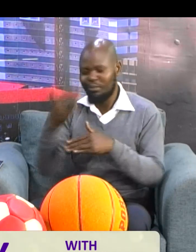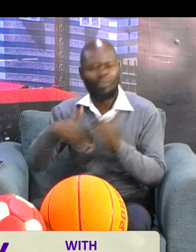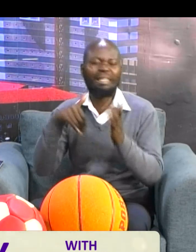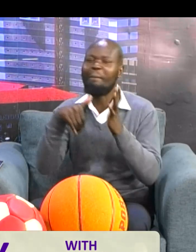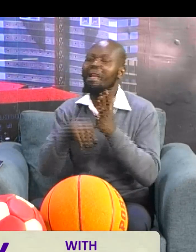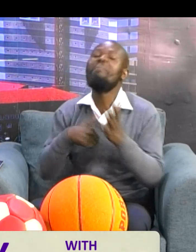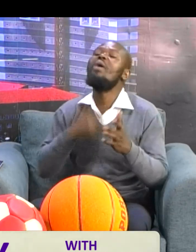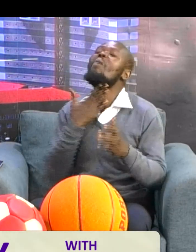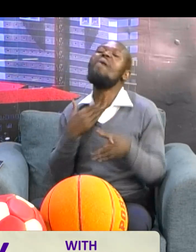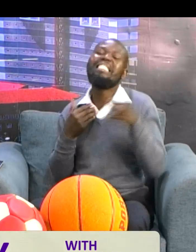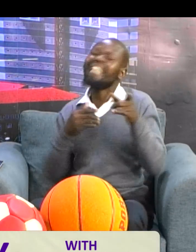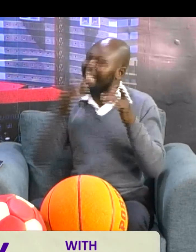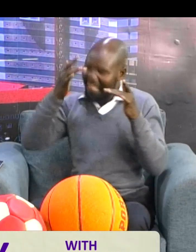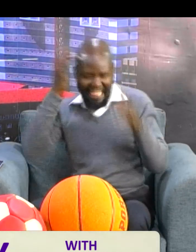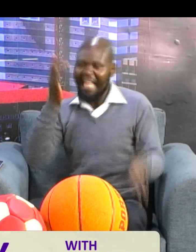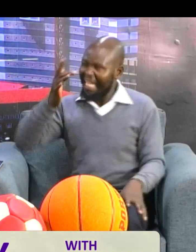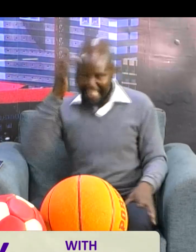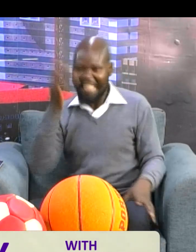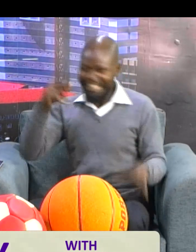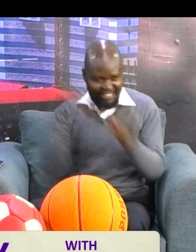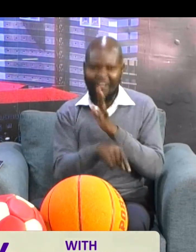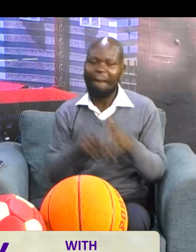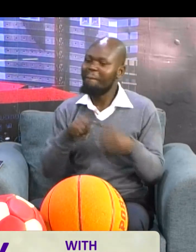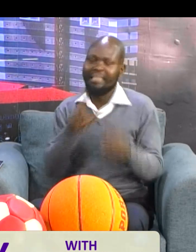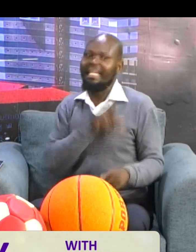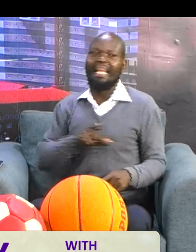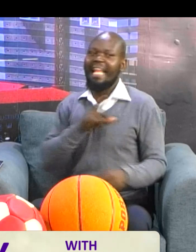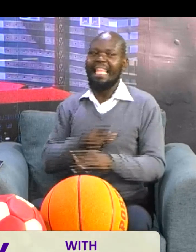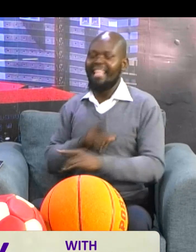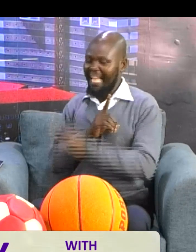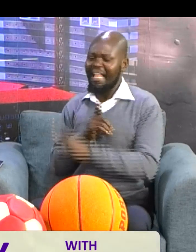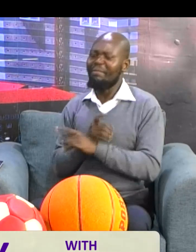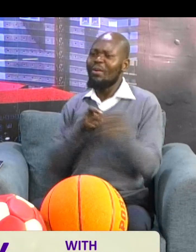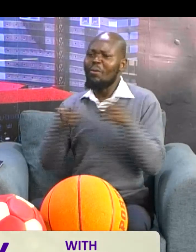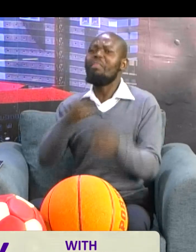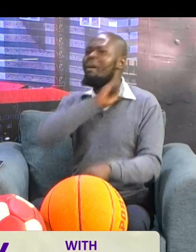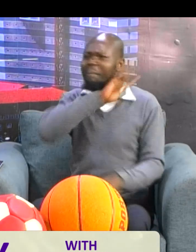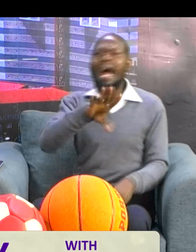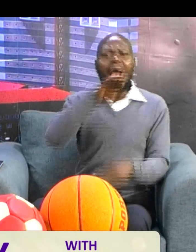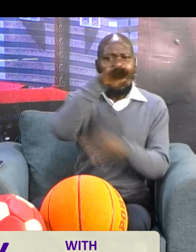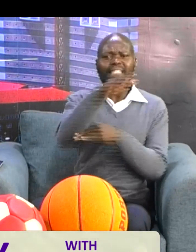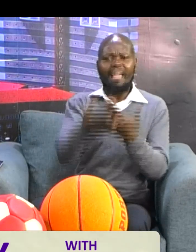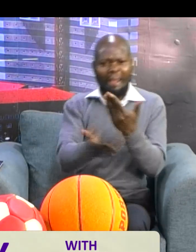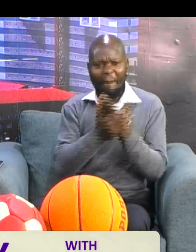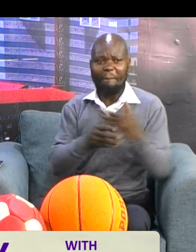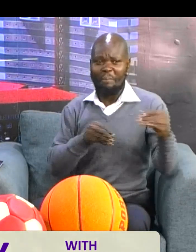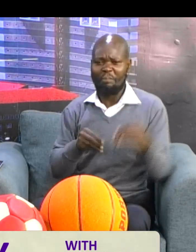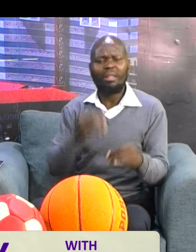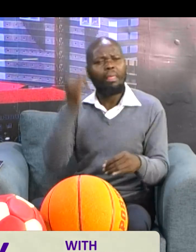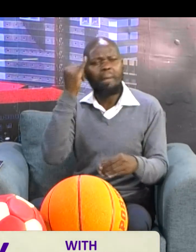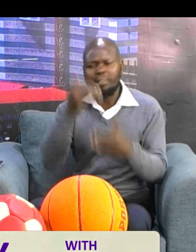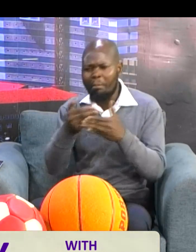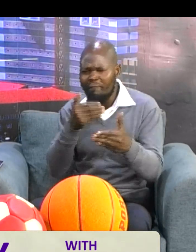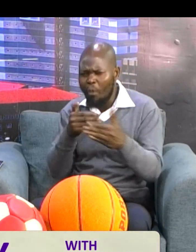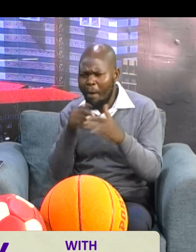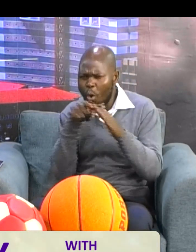Gabriel, he always has a problem sometimes. It was just by luck that they managed to